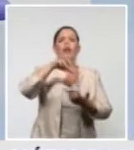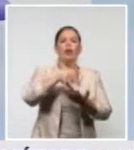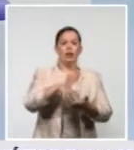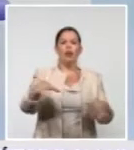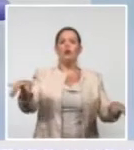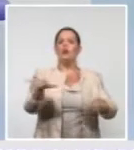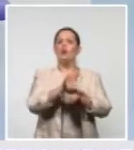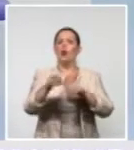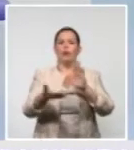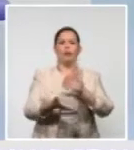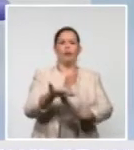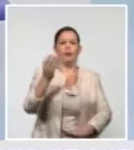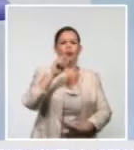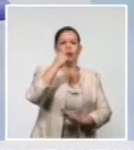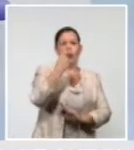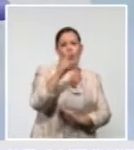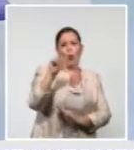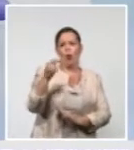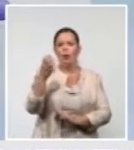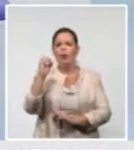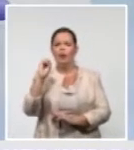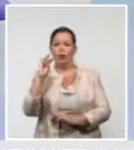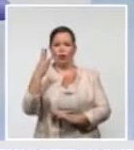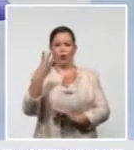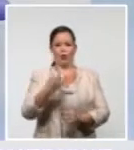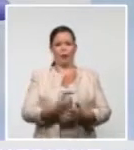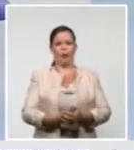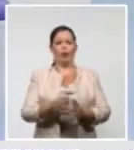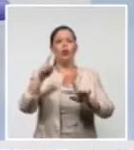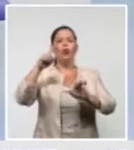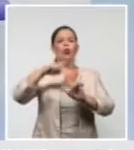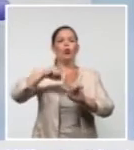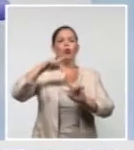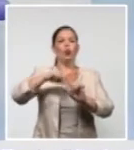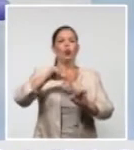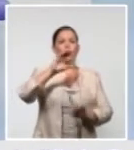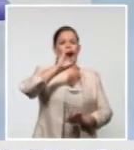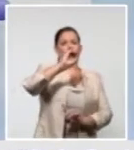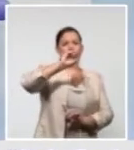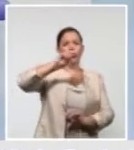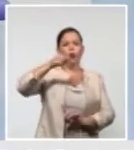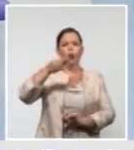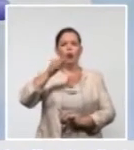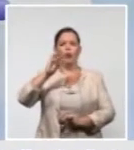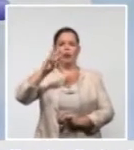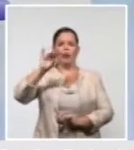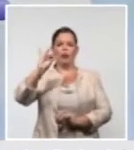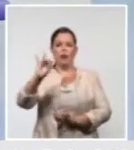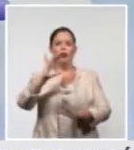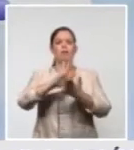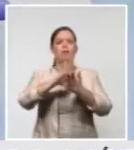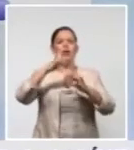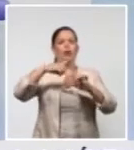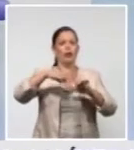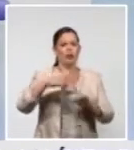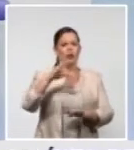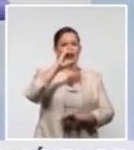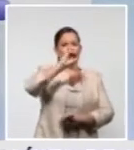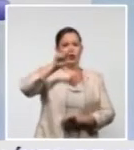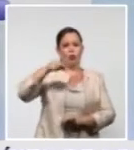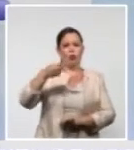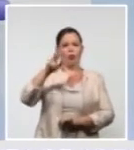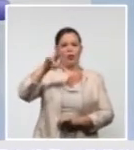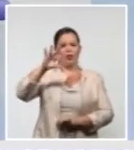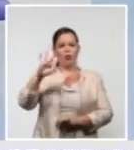than yesterday's. Villa Clara's rate also increases to 3.47, as does Pinar del